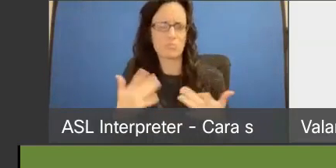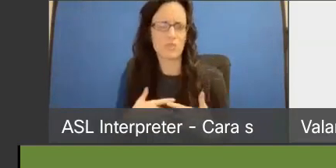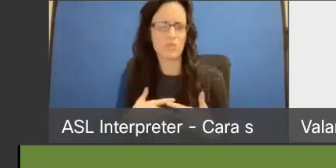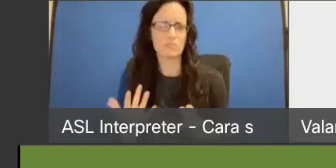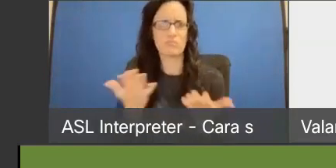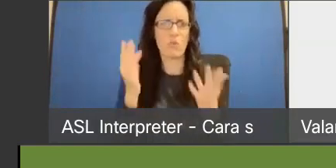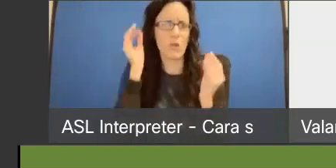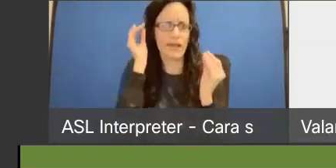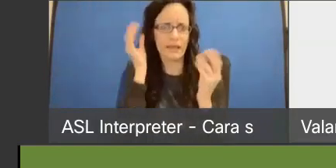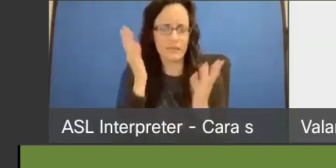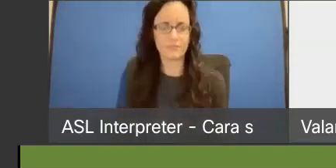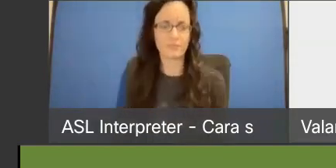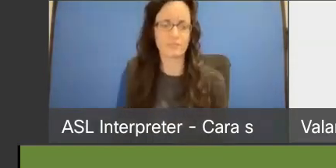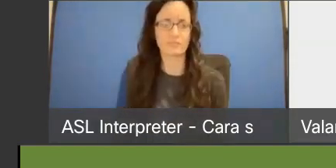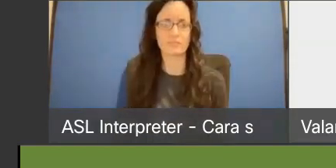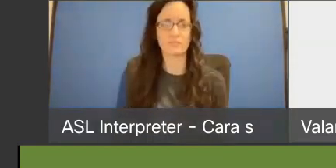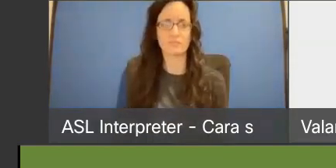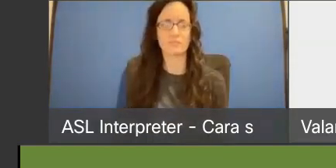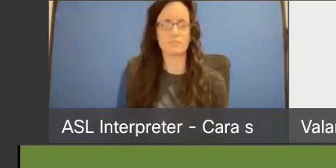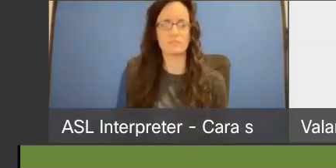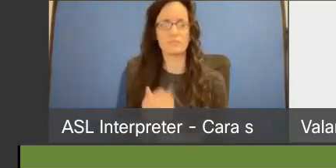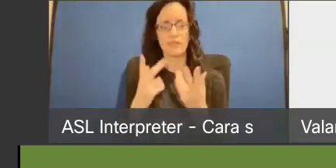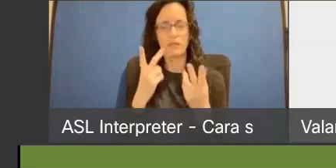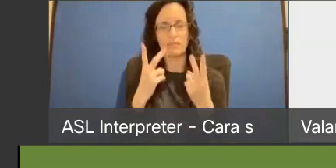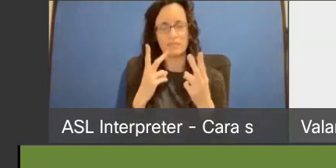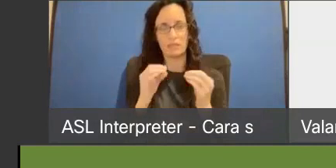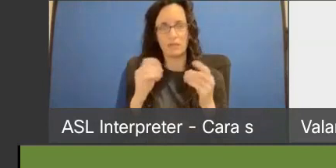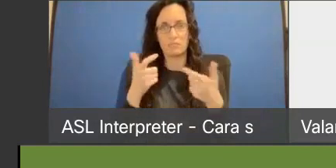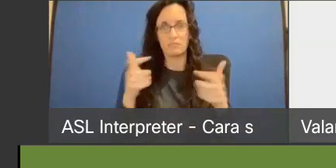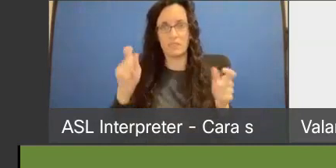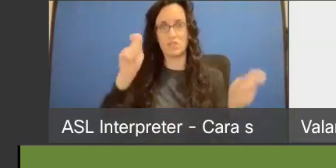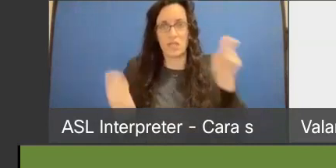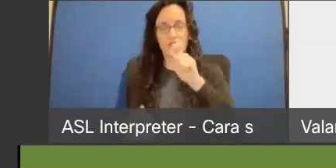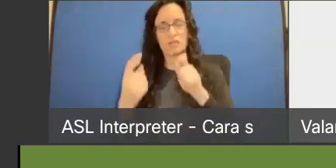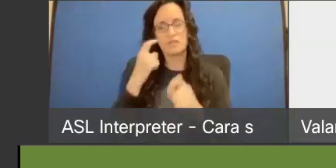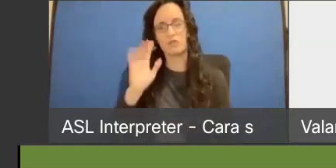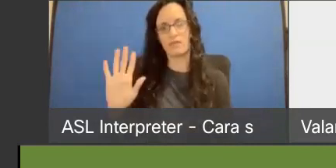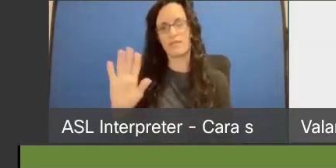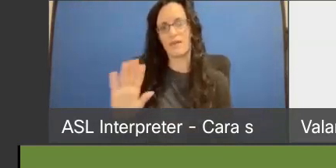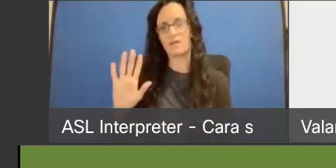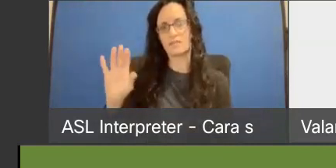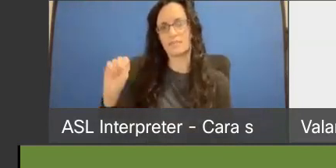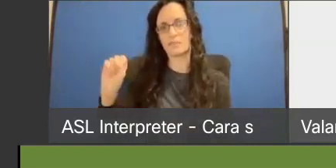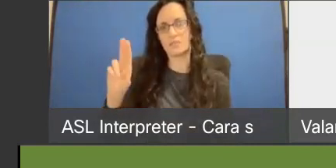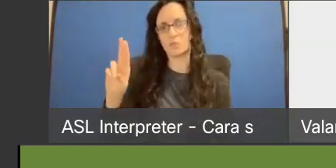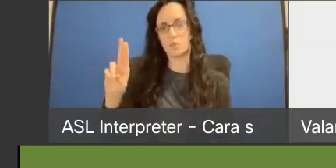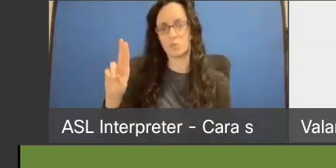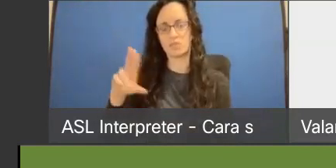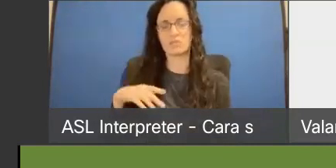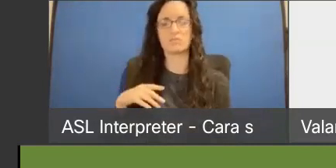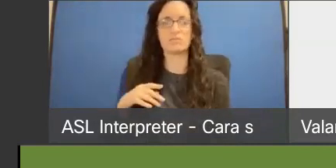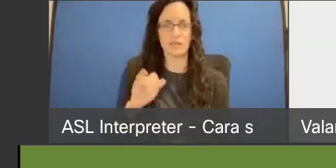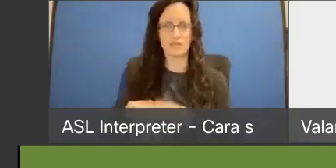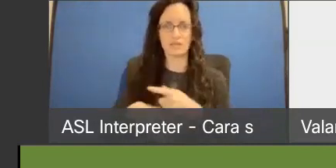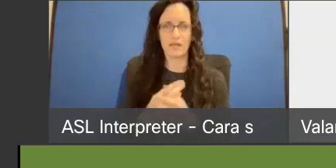Right? Significant changes in any substance use. Those are some of the kinds of things that we want to be looking at and